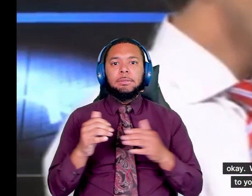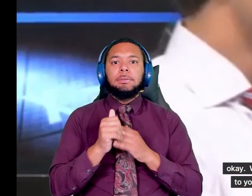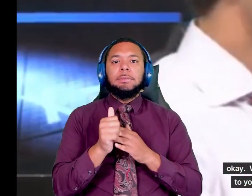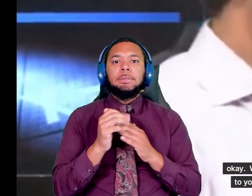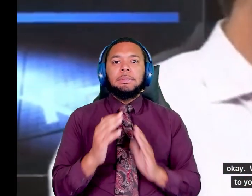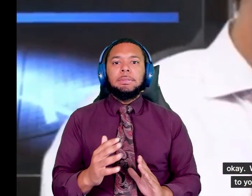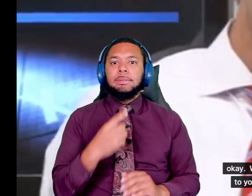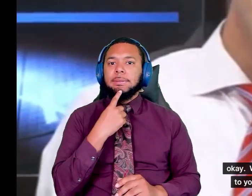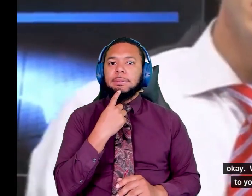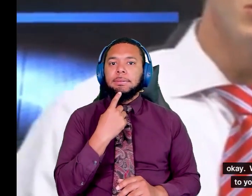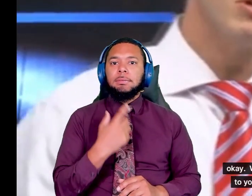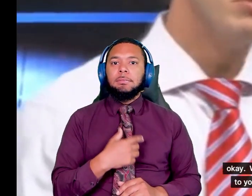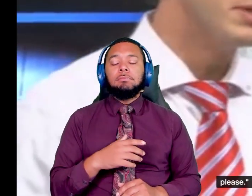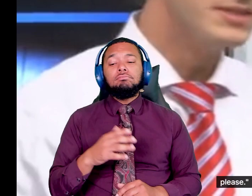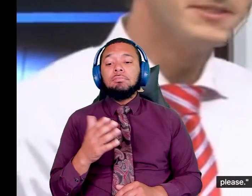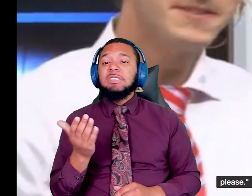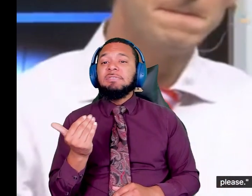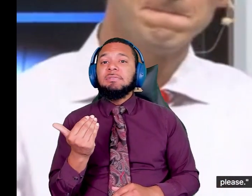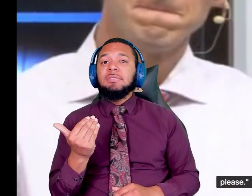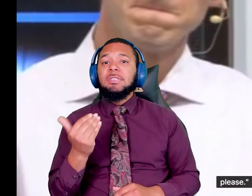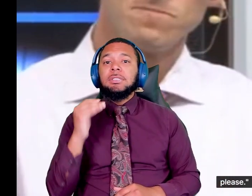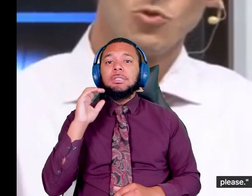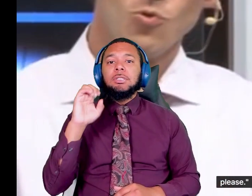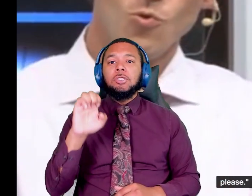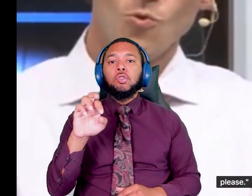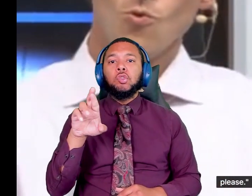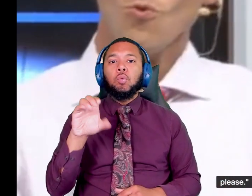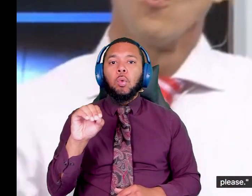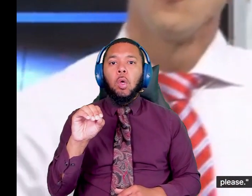okay, that will be 15 euro, please.